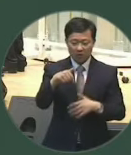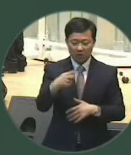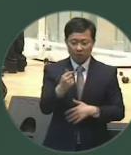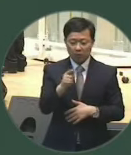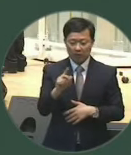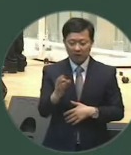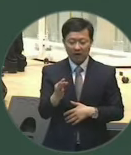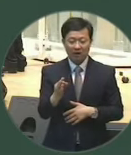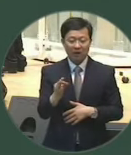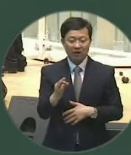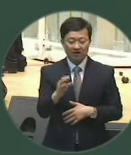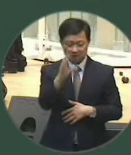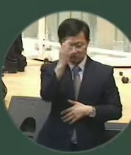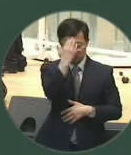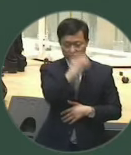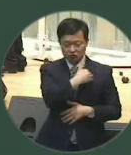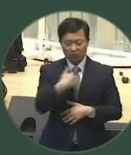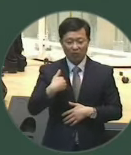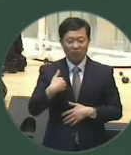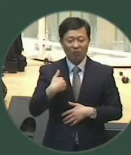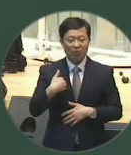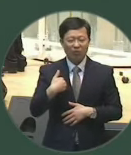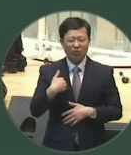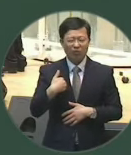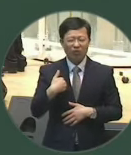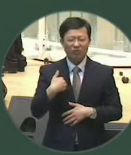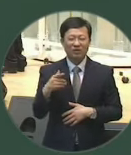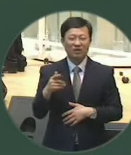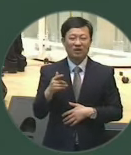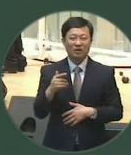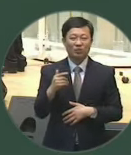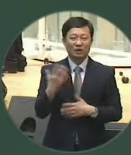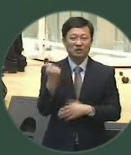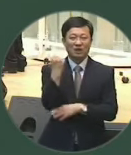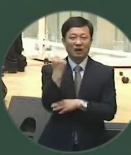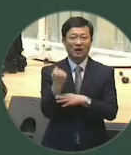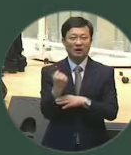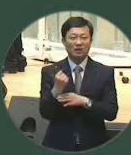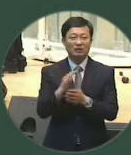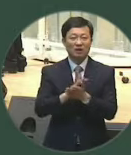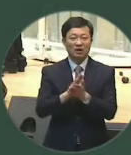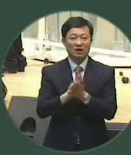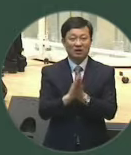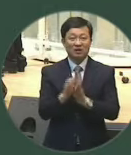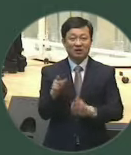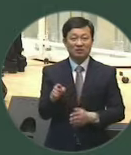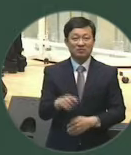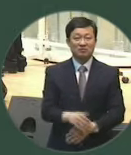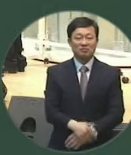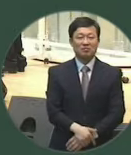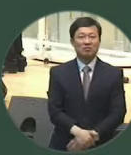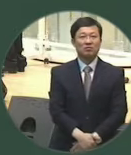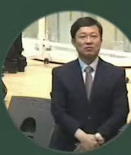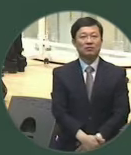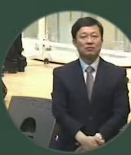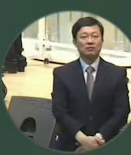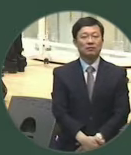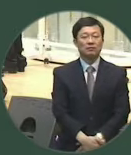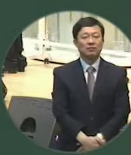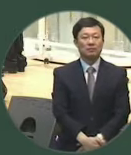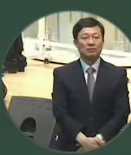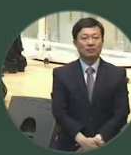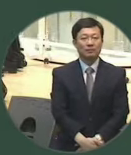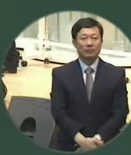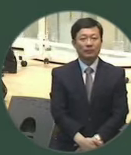church authority. Do you know how it ended up? It started with the early church and Peter, but later on it turned into the Pope, where he's wearing this very large white hat and holding a